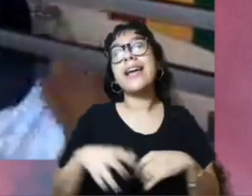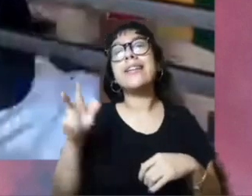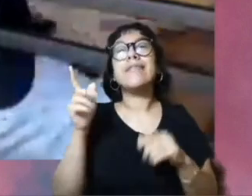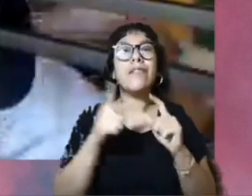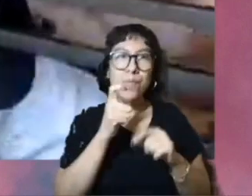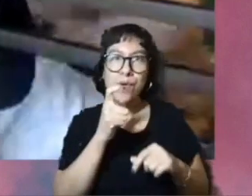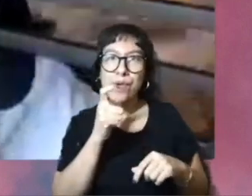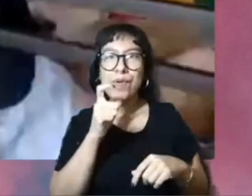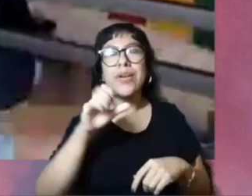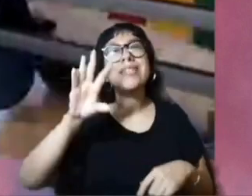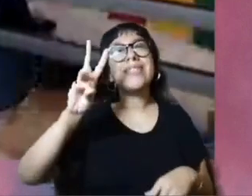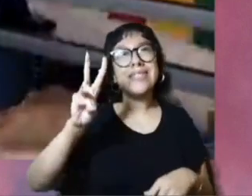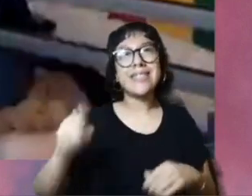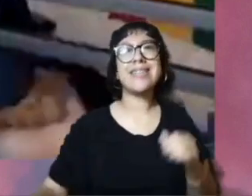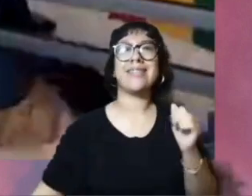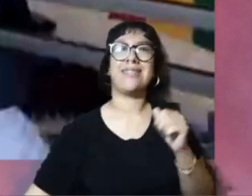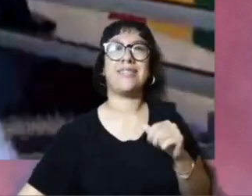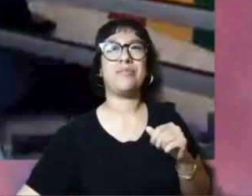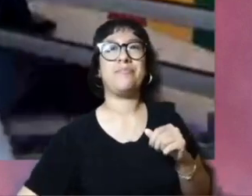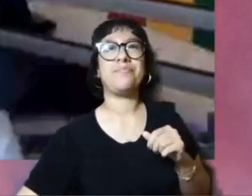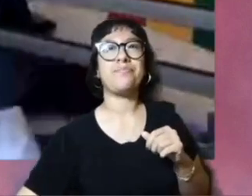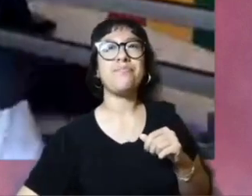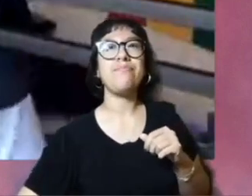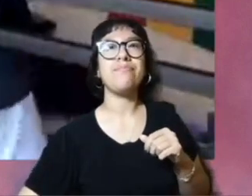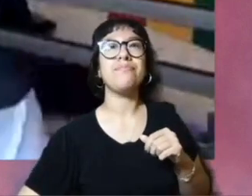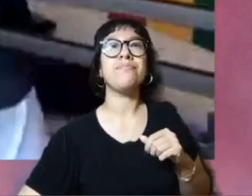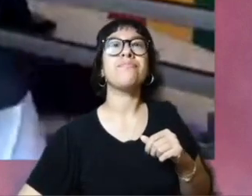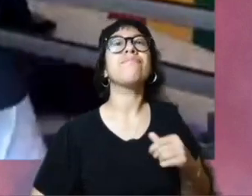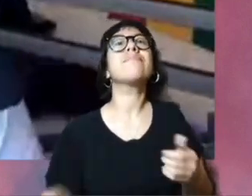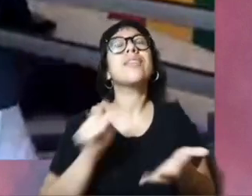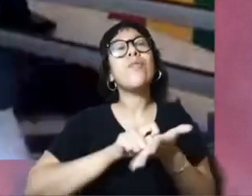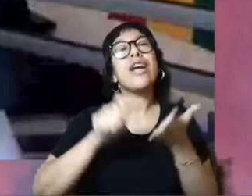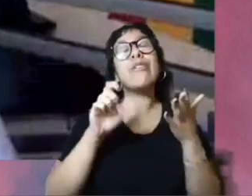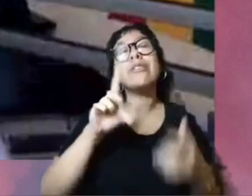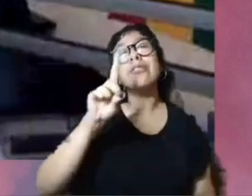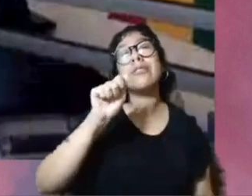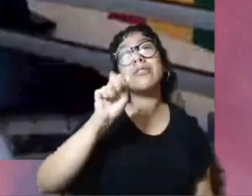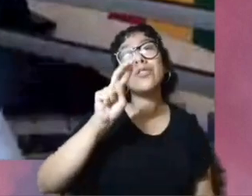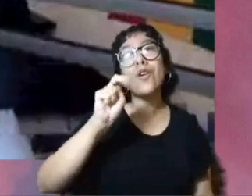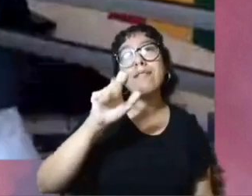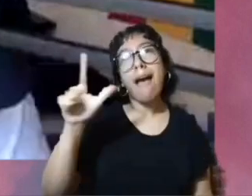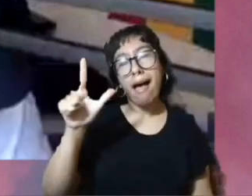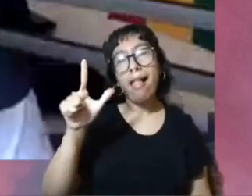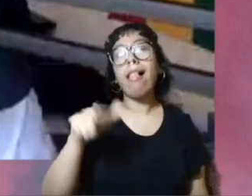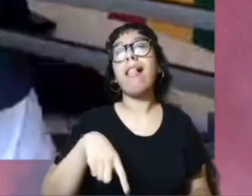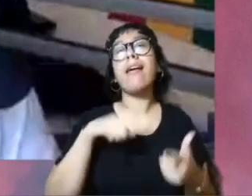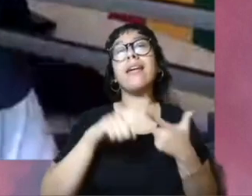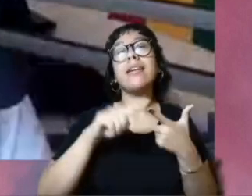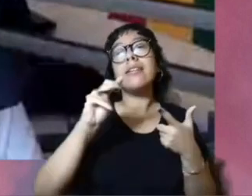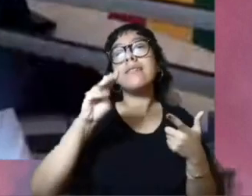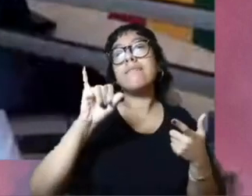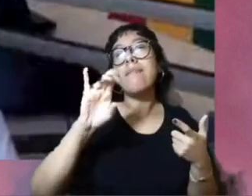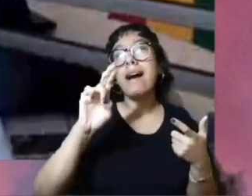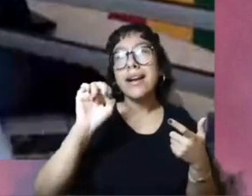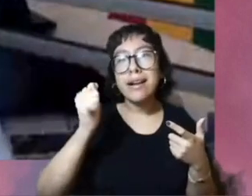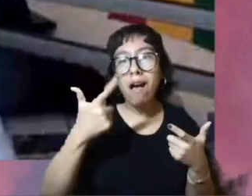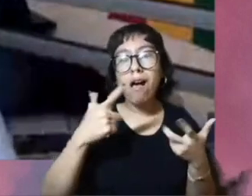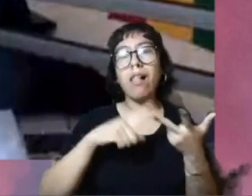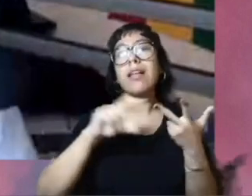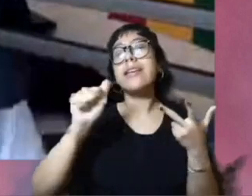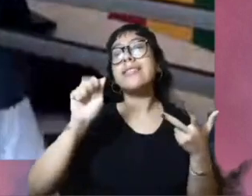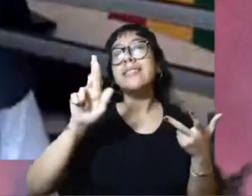poetry by six authors from our anthology. Darnell Carson, a.k.a. D-Soul, Michael Sagum, Sarah